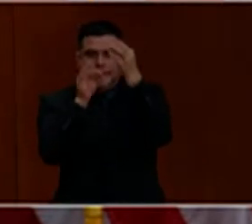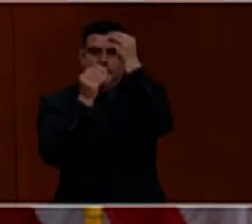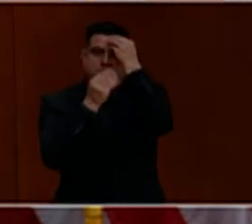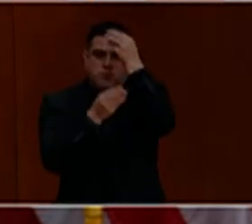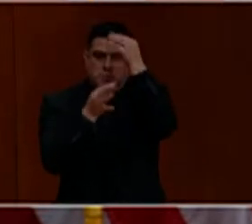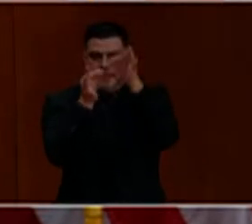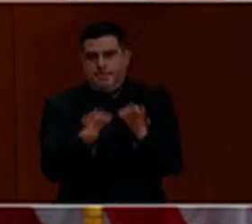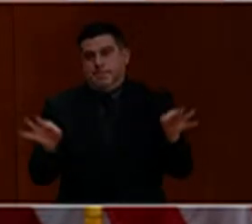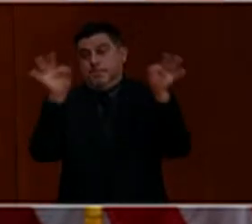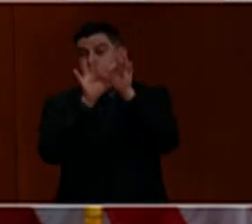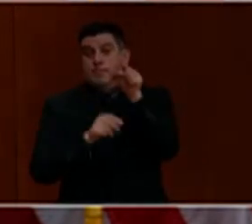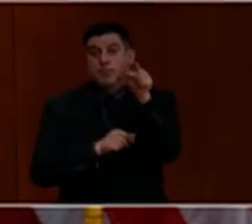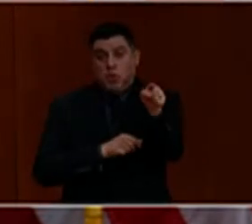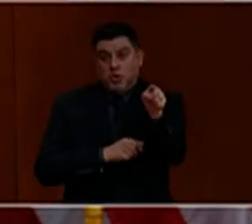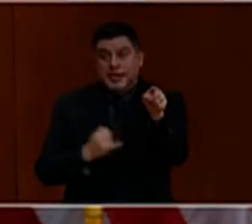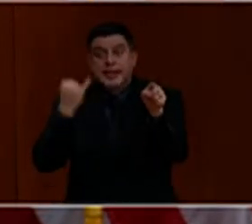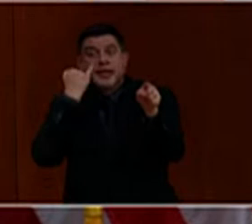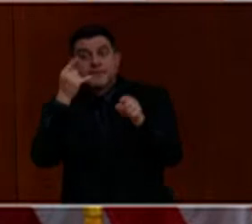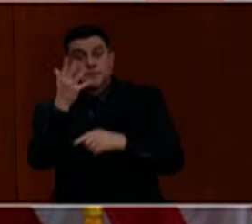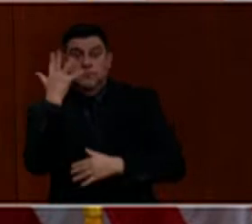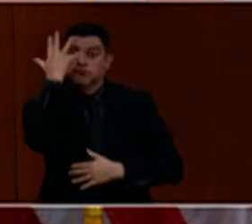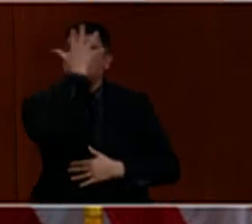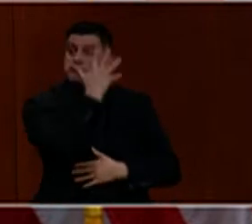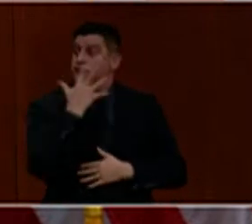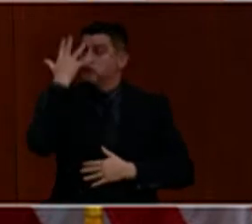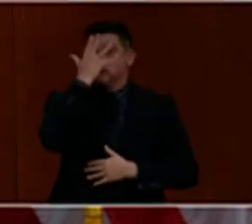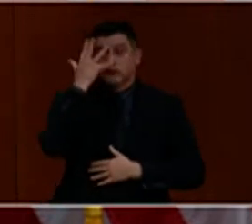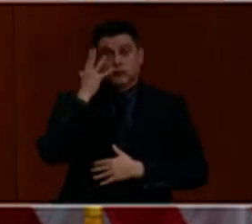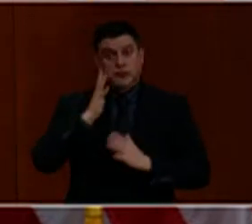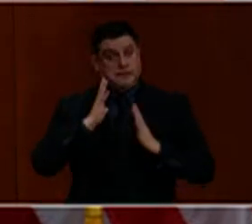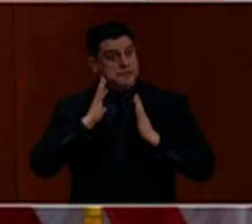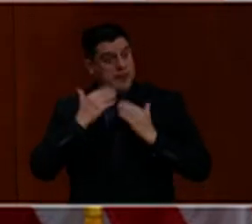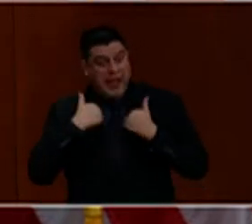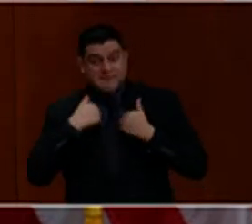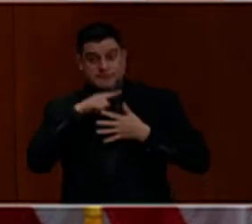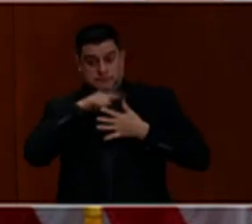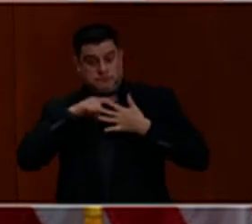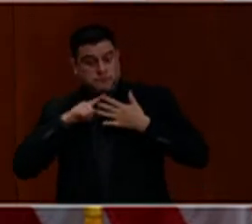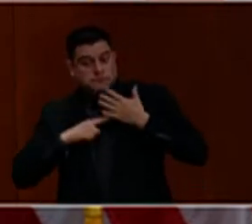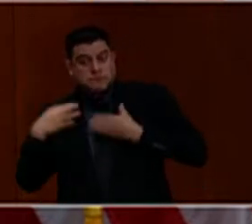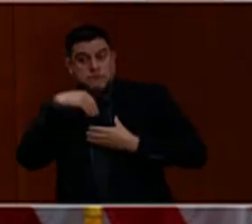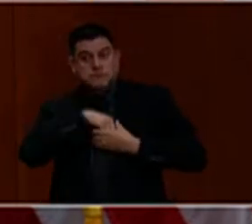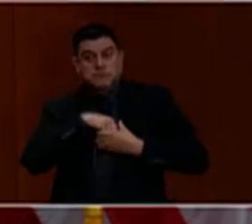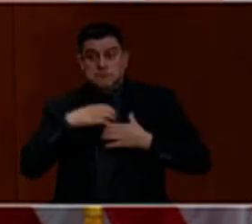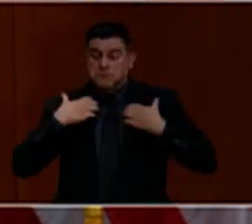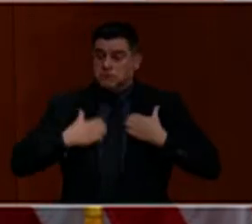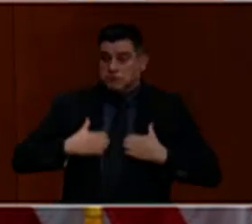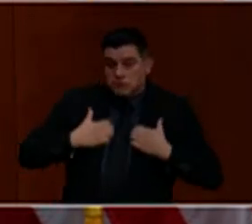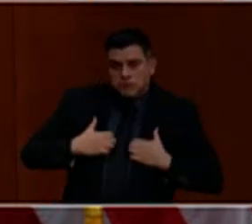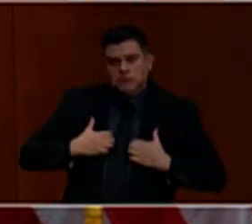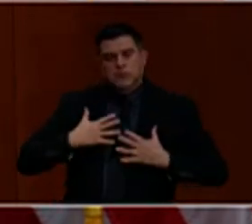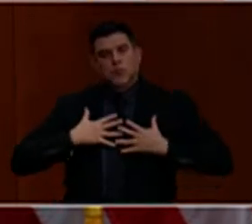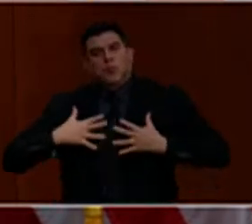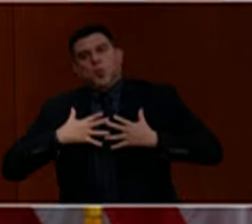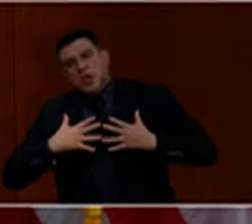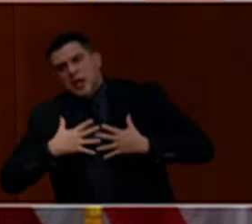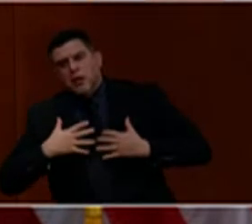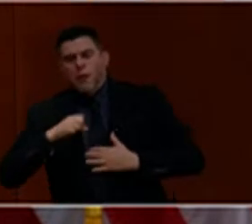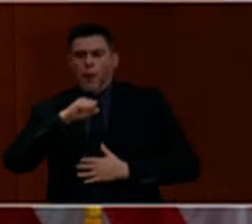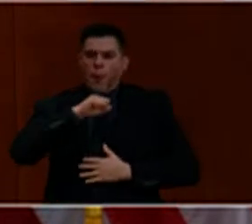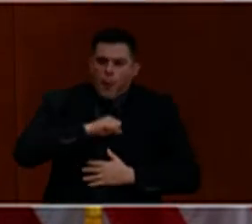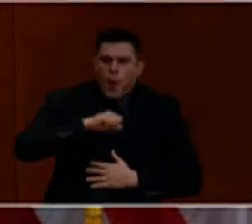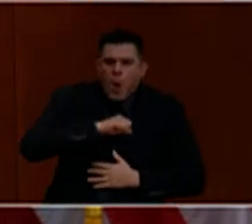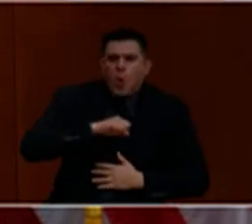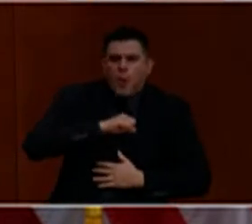important indicator, and I think you've seen fewer positive tests come in over the last couple weeks. I think part of that